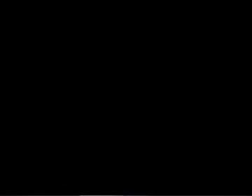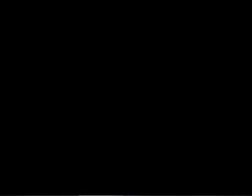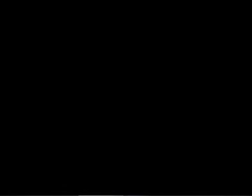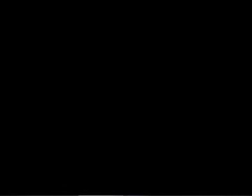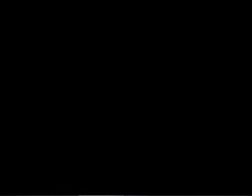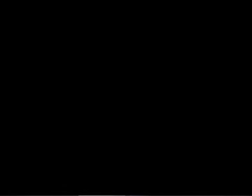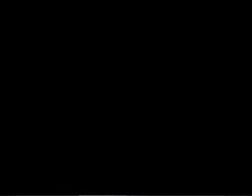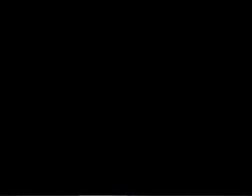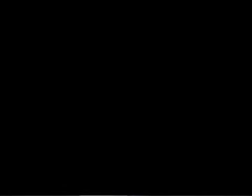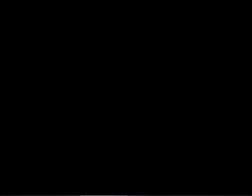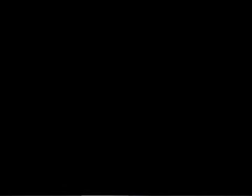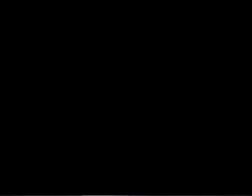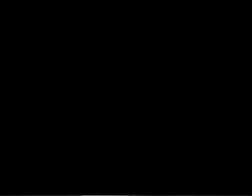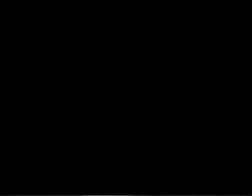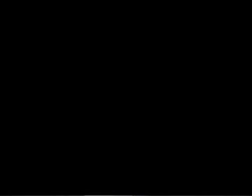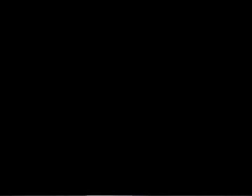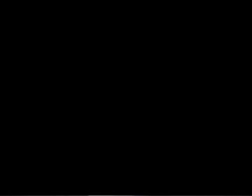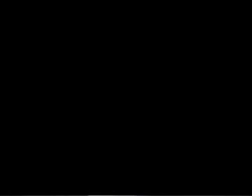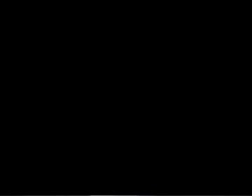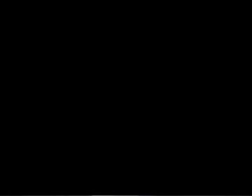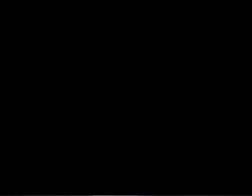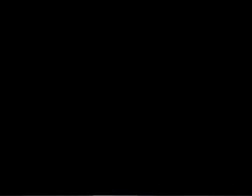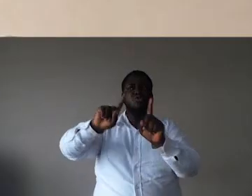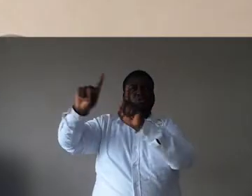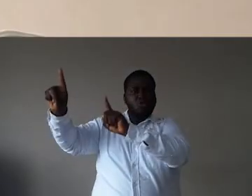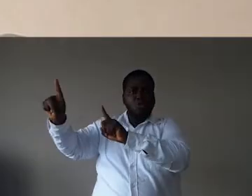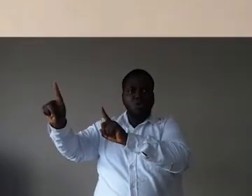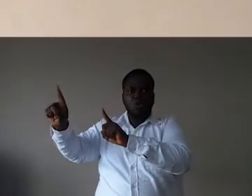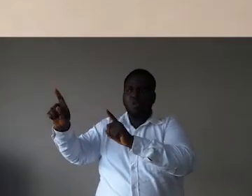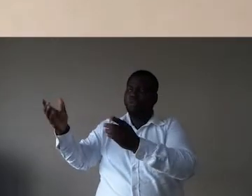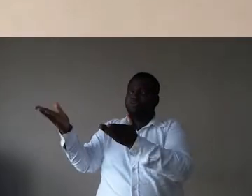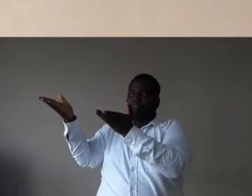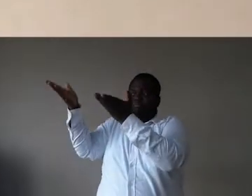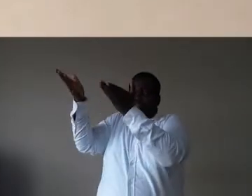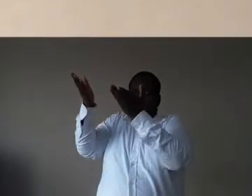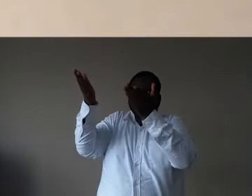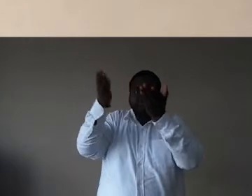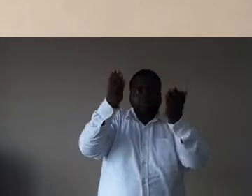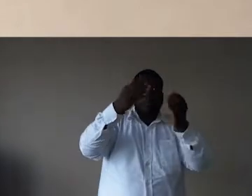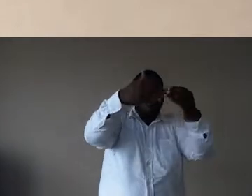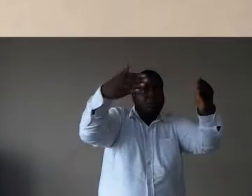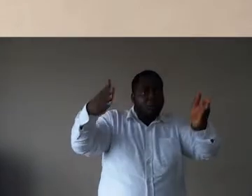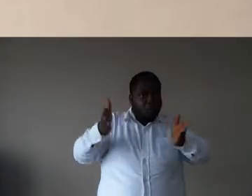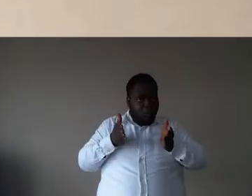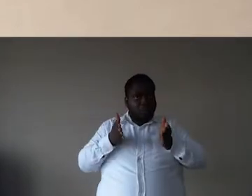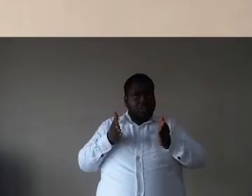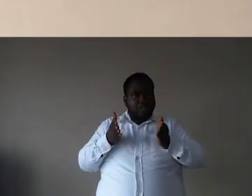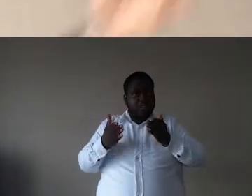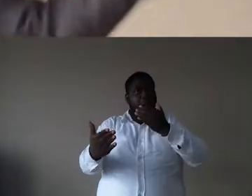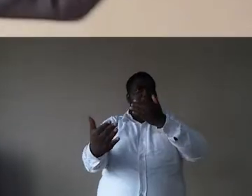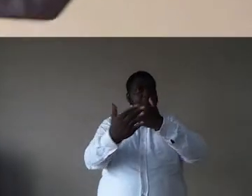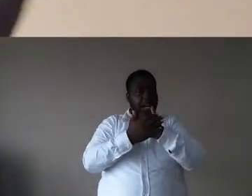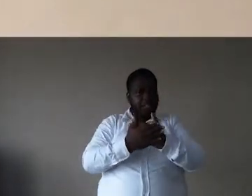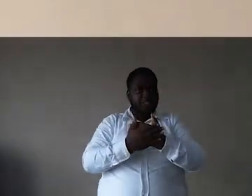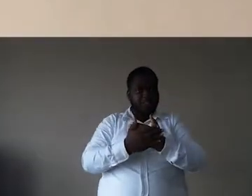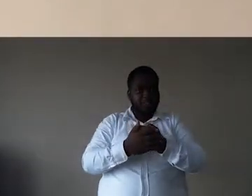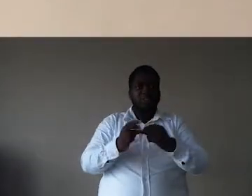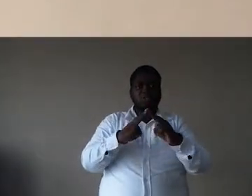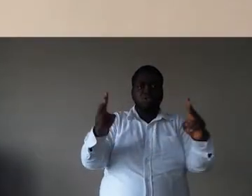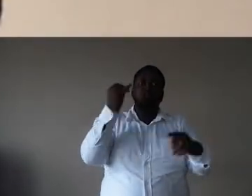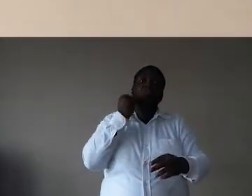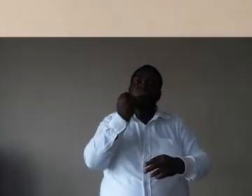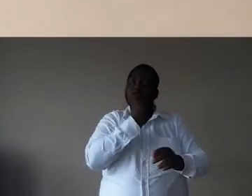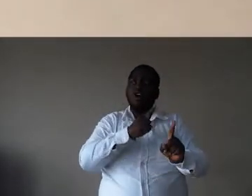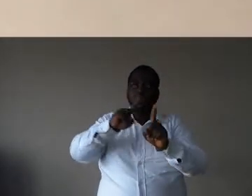him there for his error, and he died before the ark of God. What did Uzzah do? The ark of God is